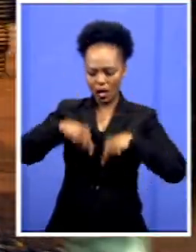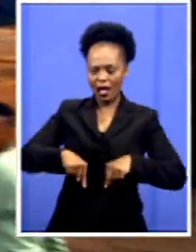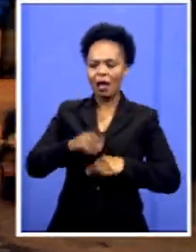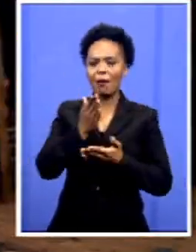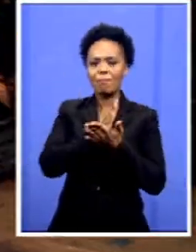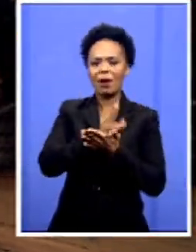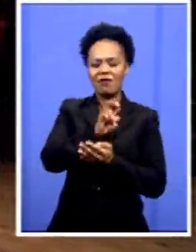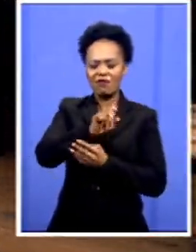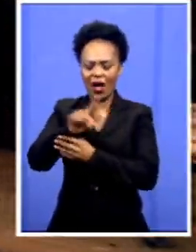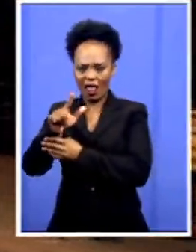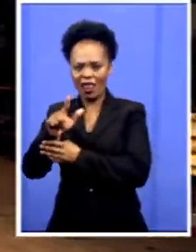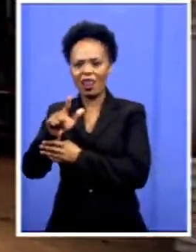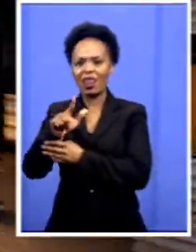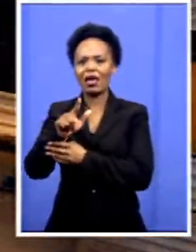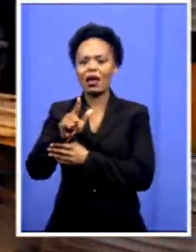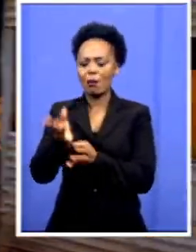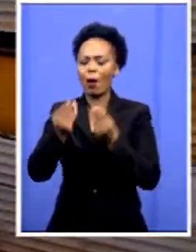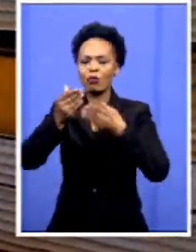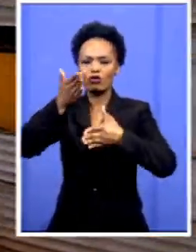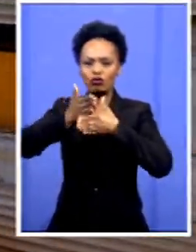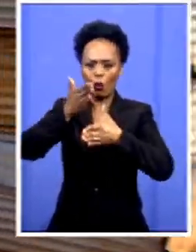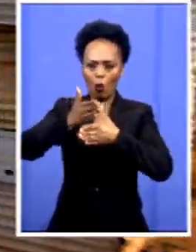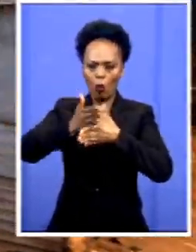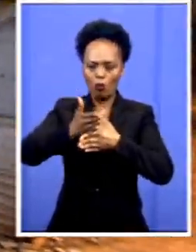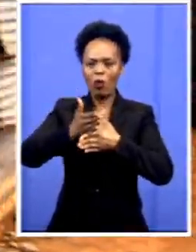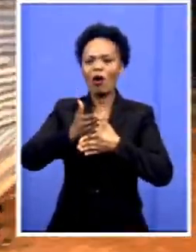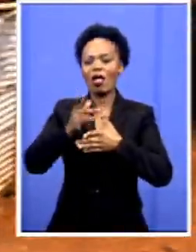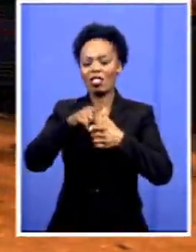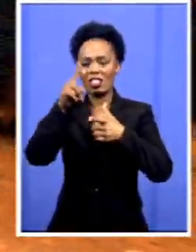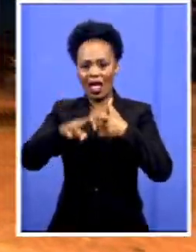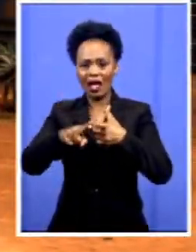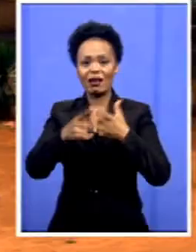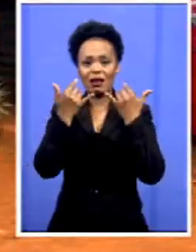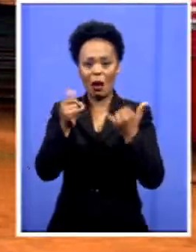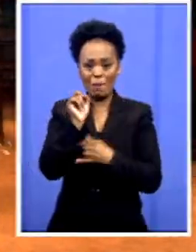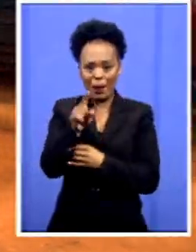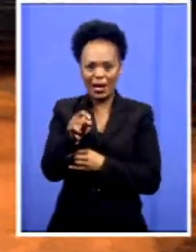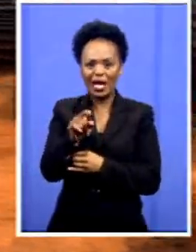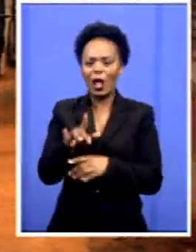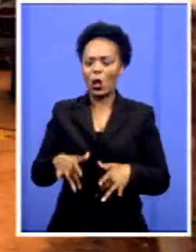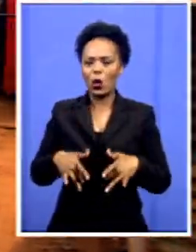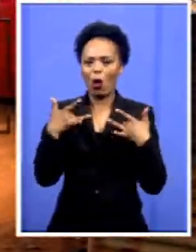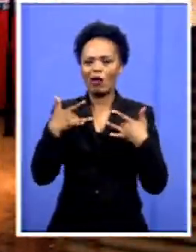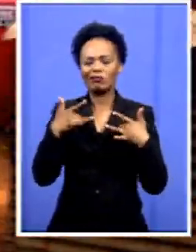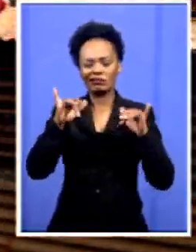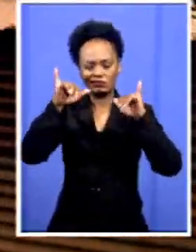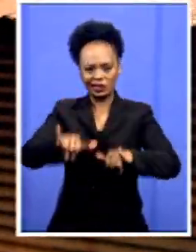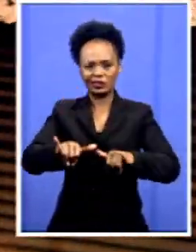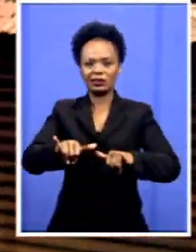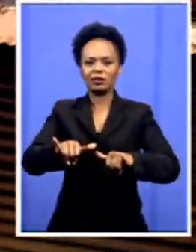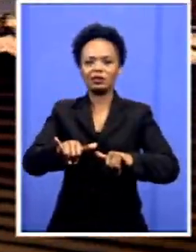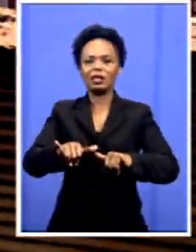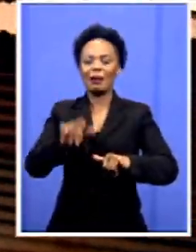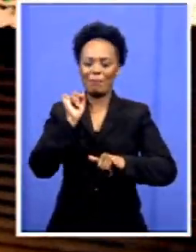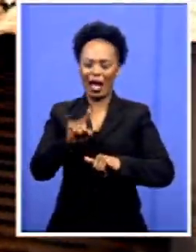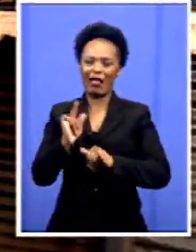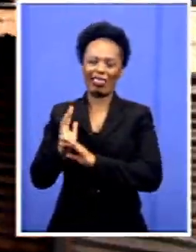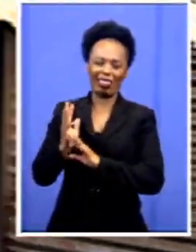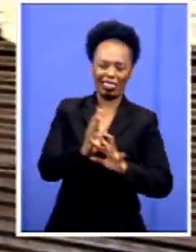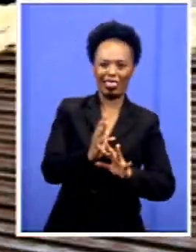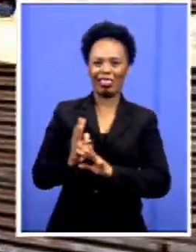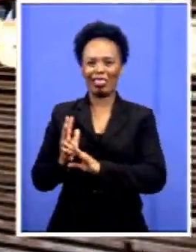Midva to find jobs, and therefore they stay into this area. So he